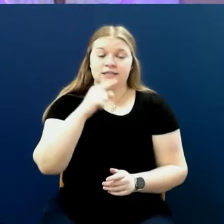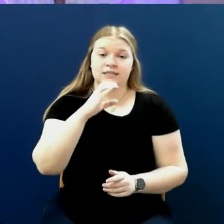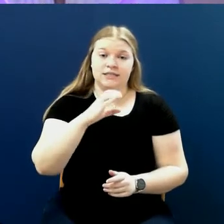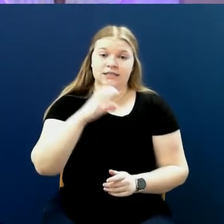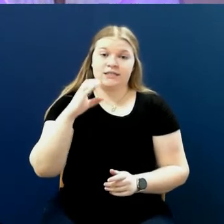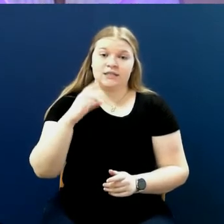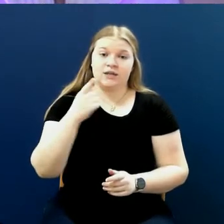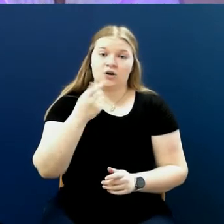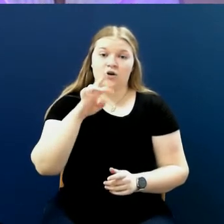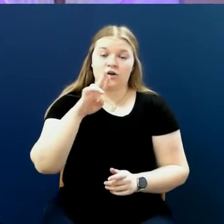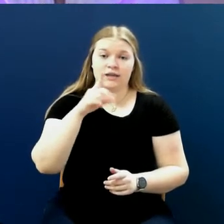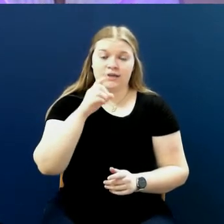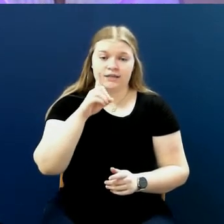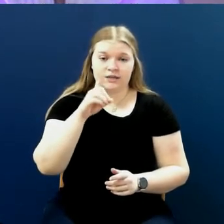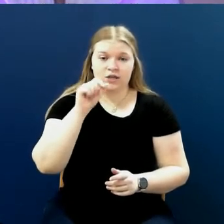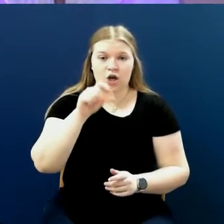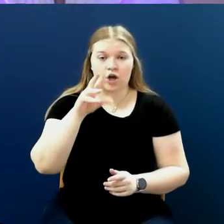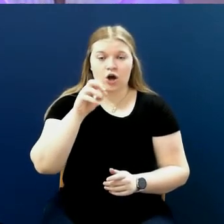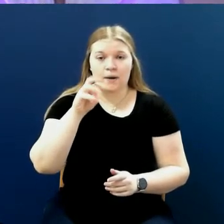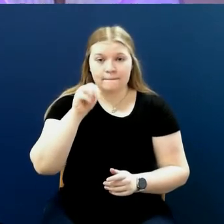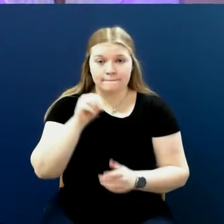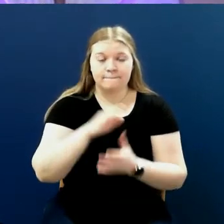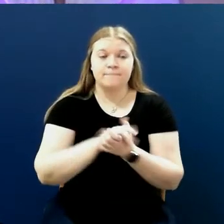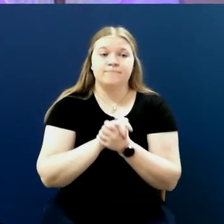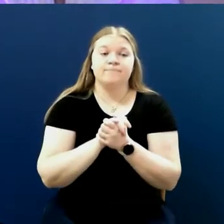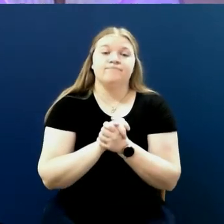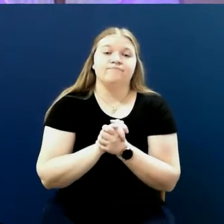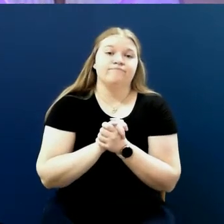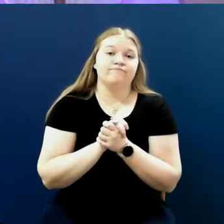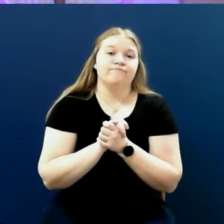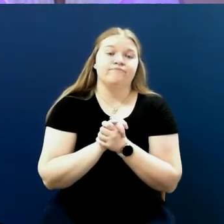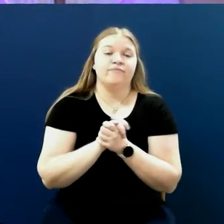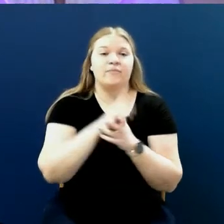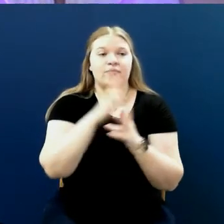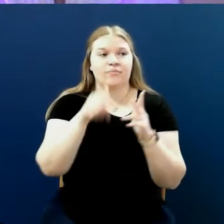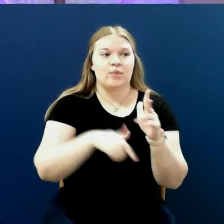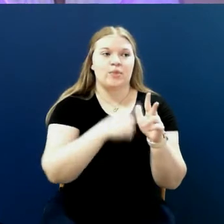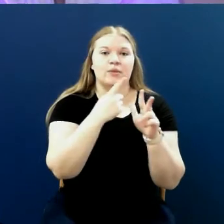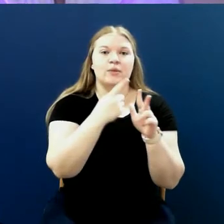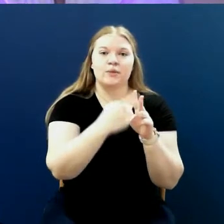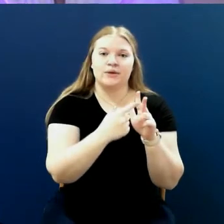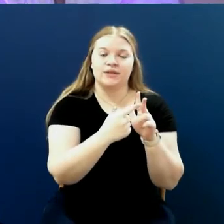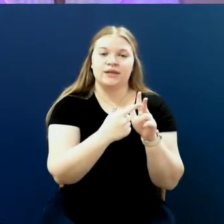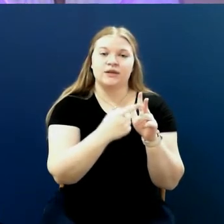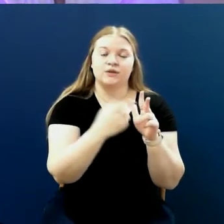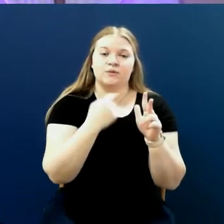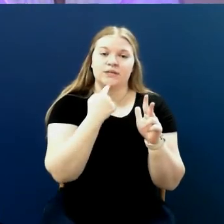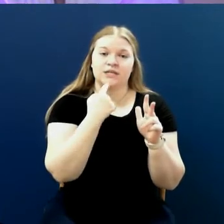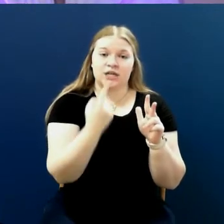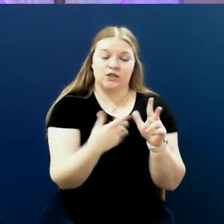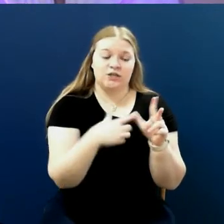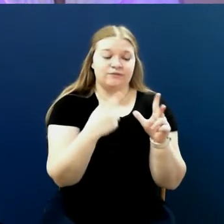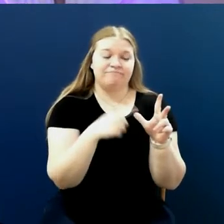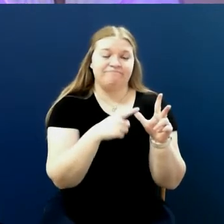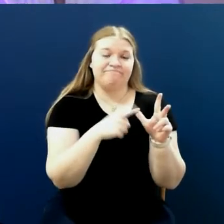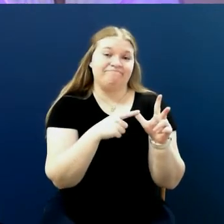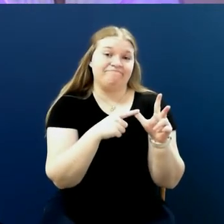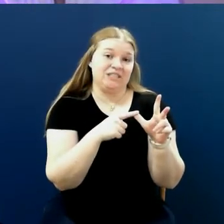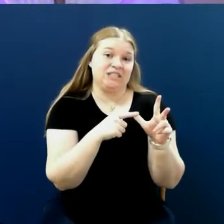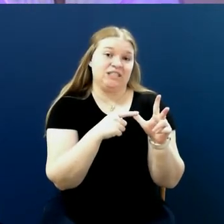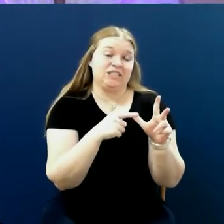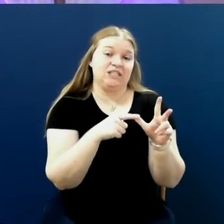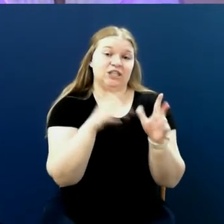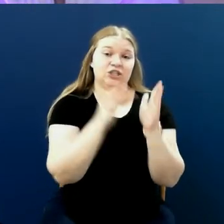info@ccgarland.com. And we want to assure you two things. Okay, three things. One, Jesus Christ loves